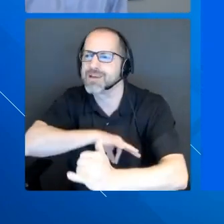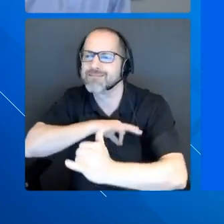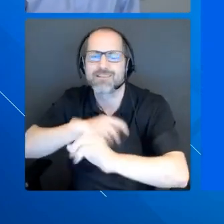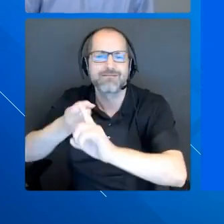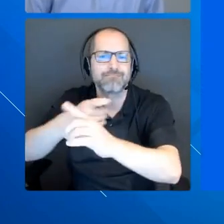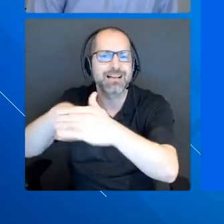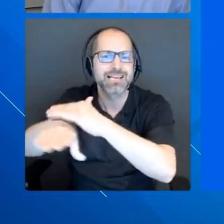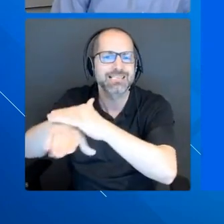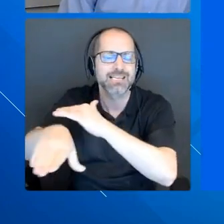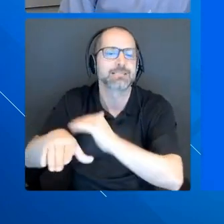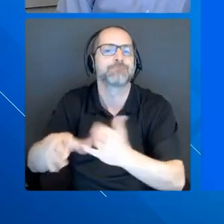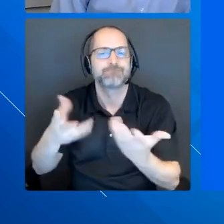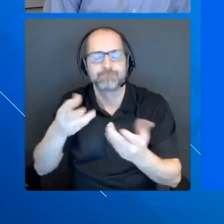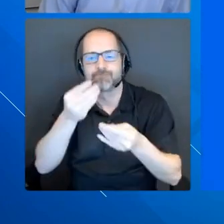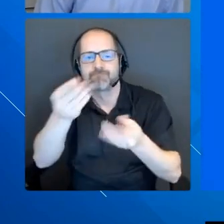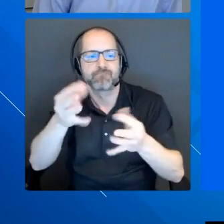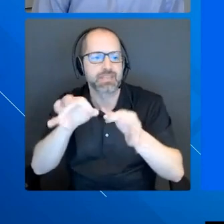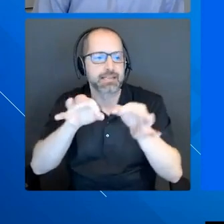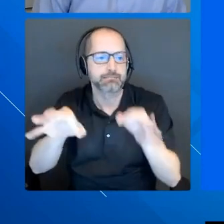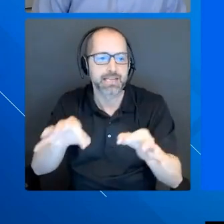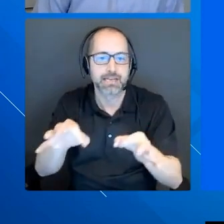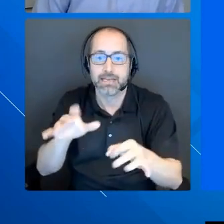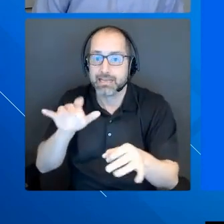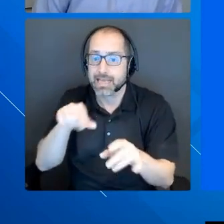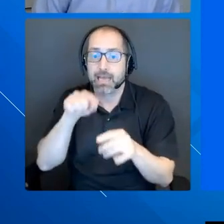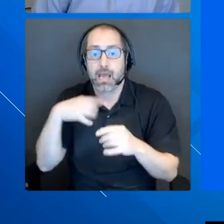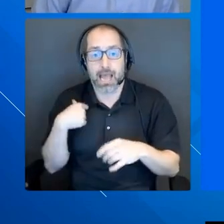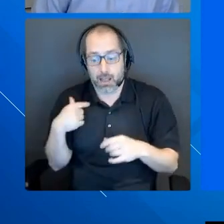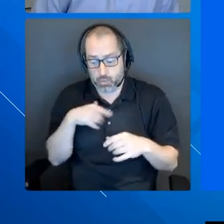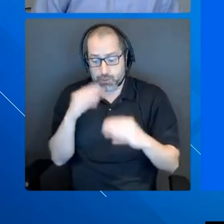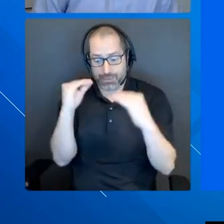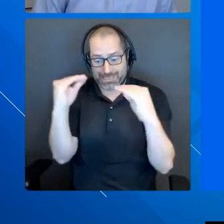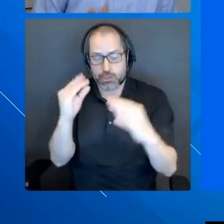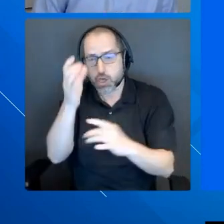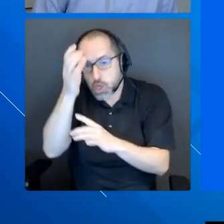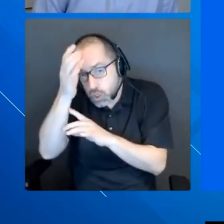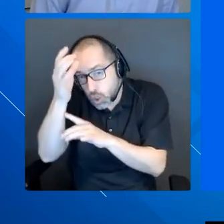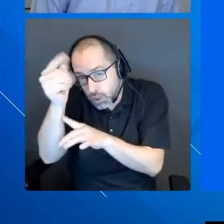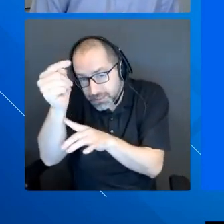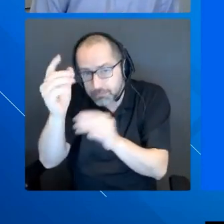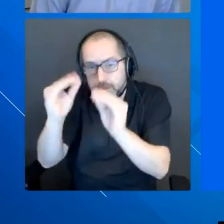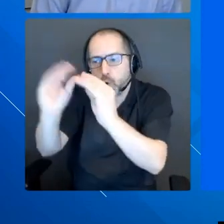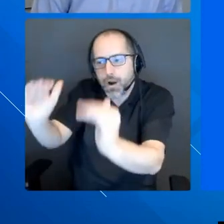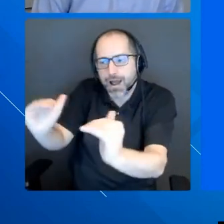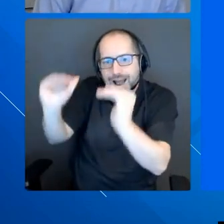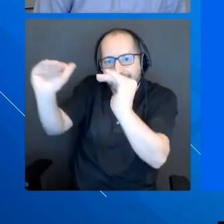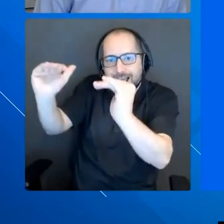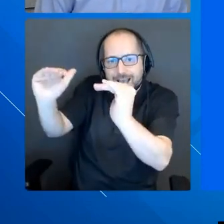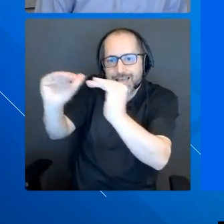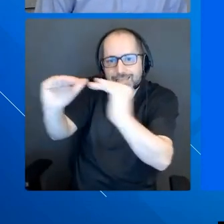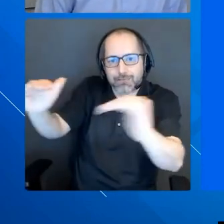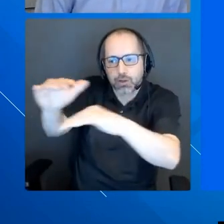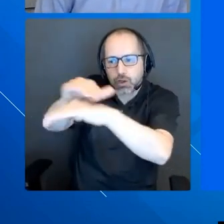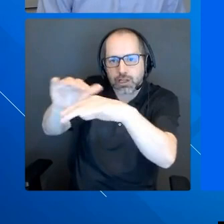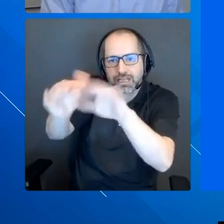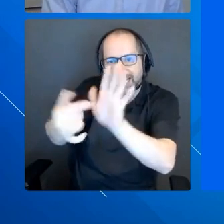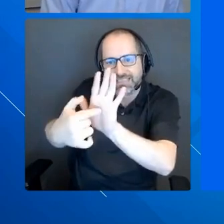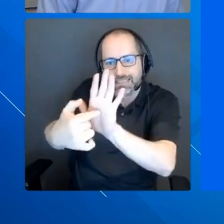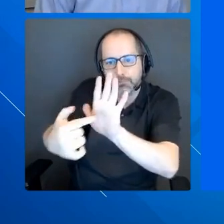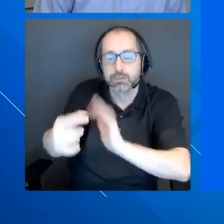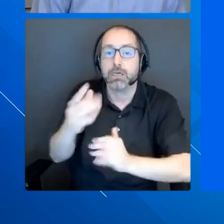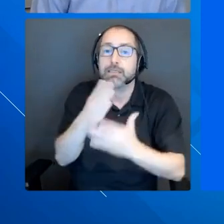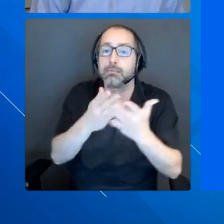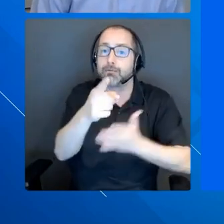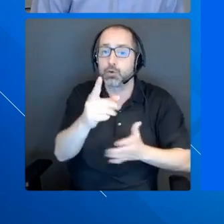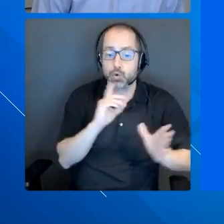I want to point out real quick that these are concepts, kind of some higher level examples. Some of these, for you planners out there, these might